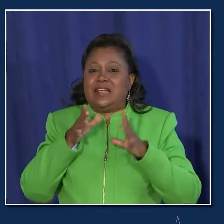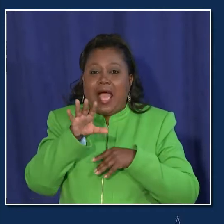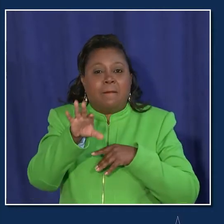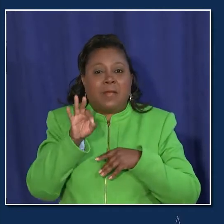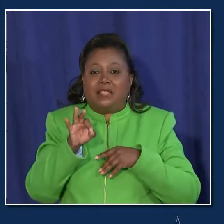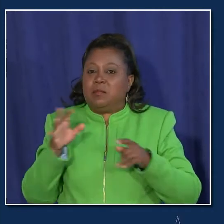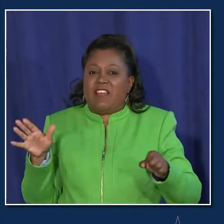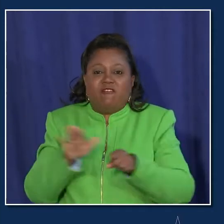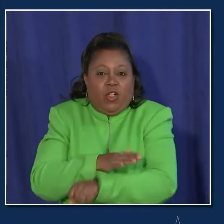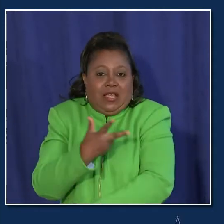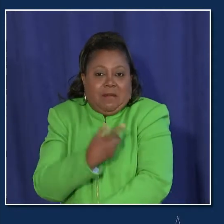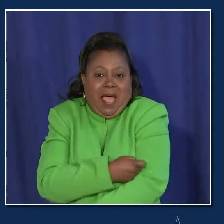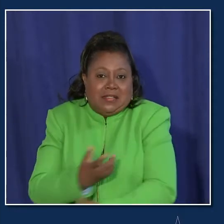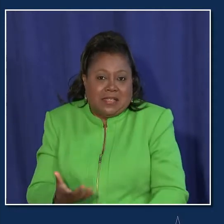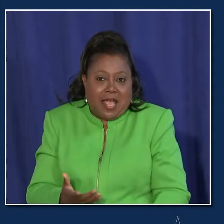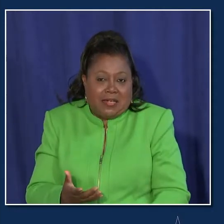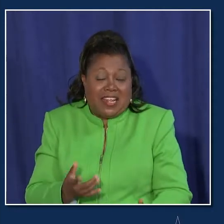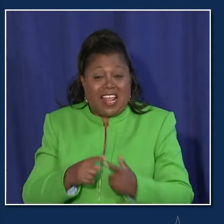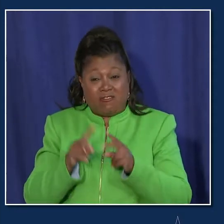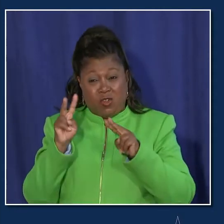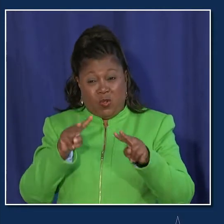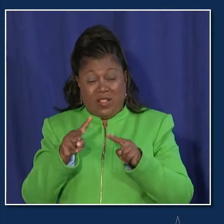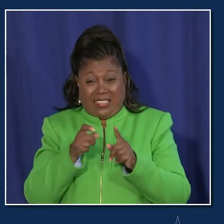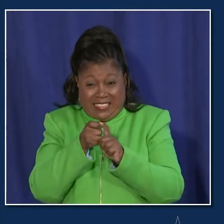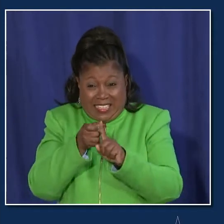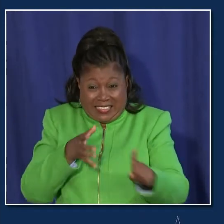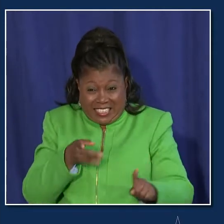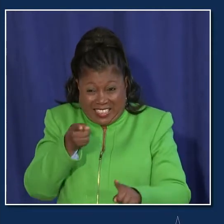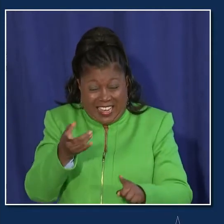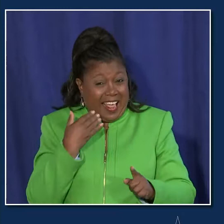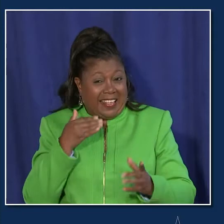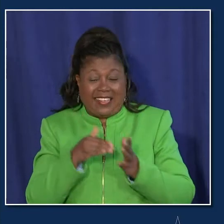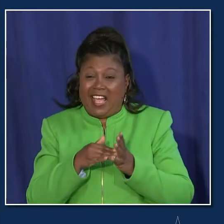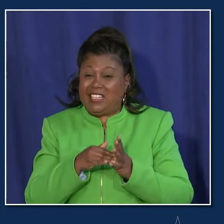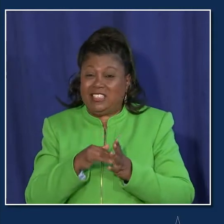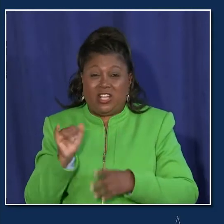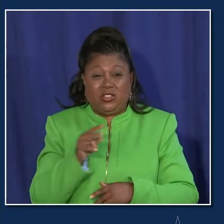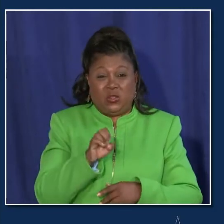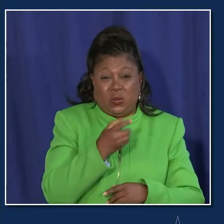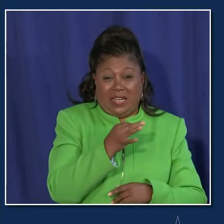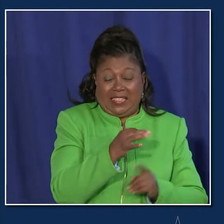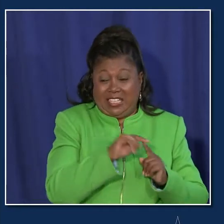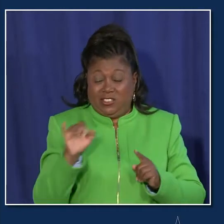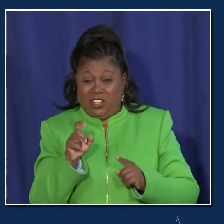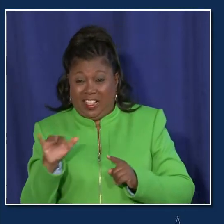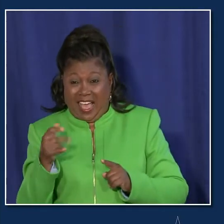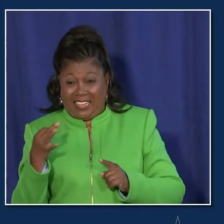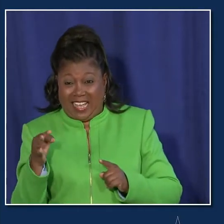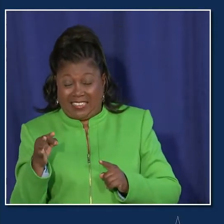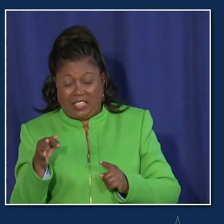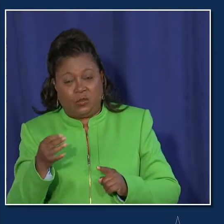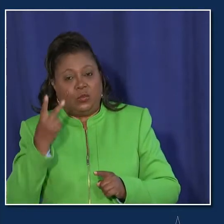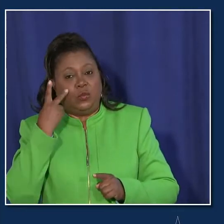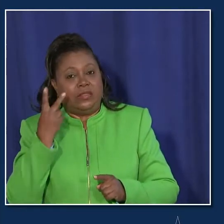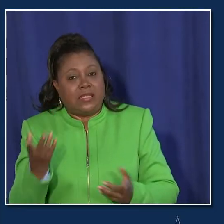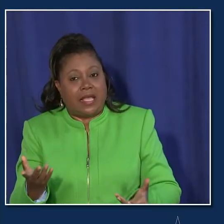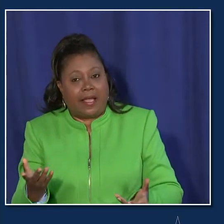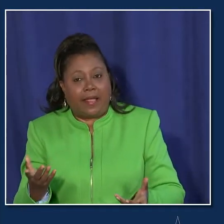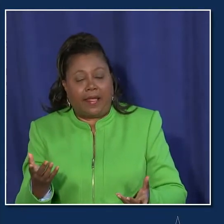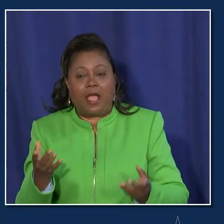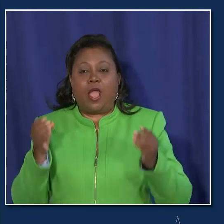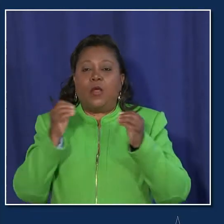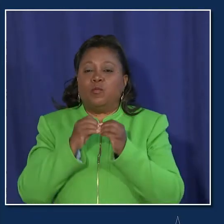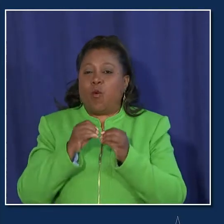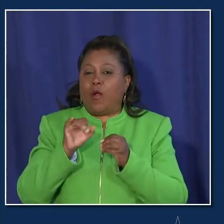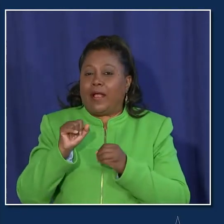to get fully vaccinated. And if you look at the details here, again, this is just June 19 to July 19, you see